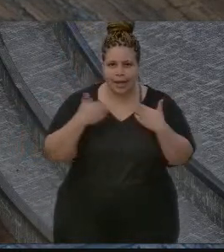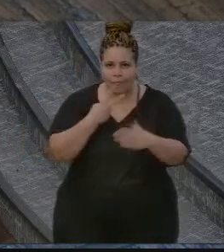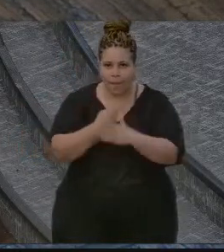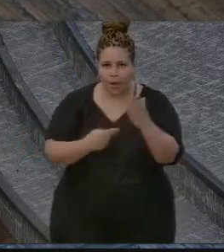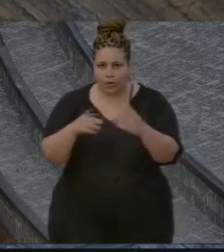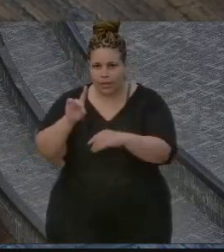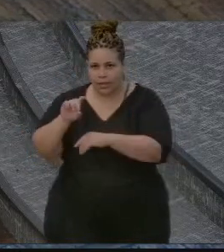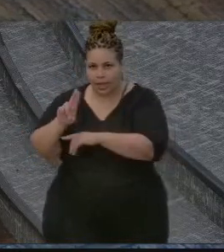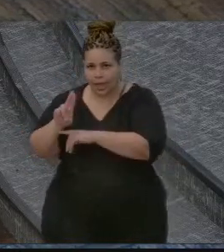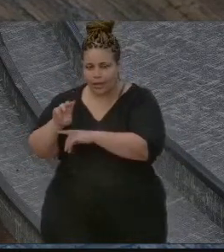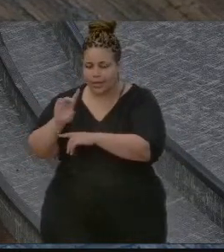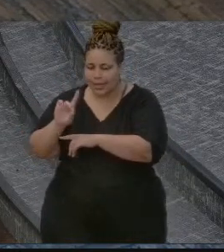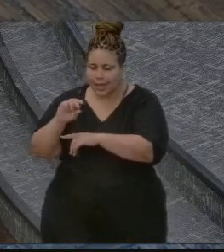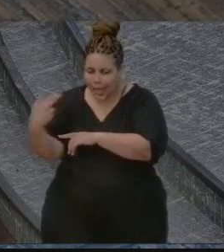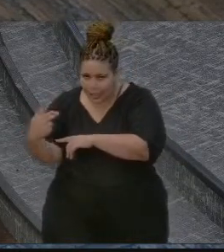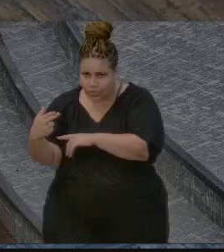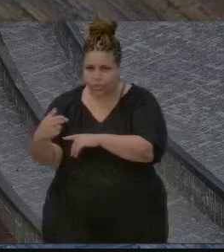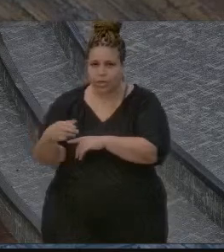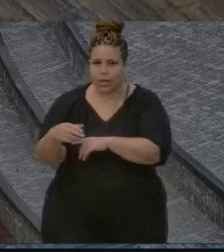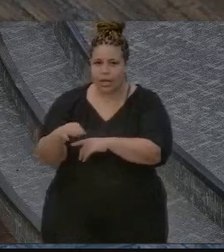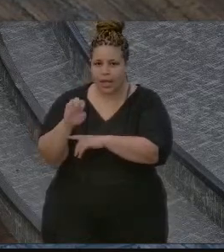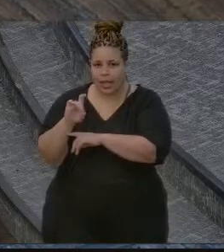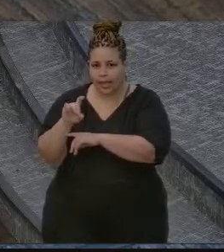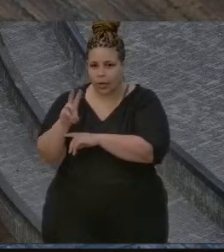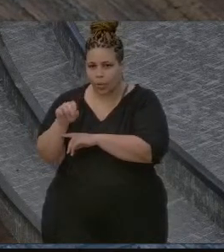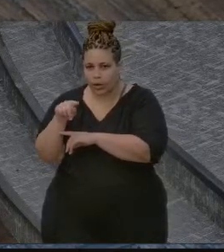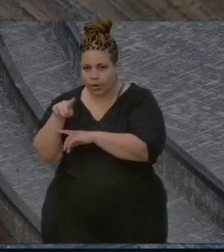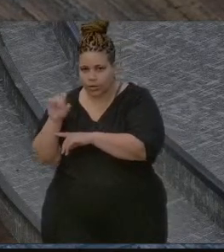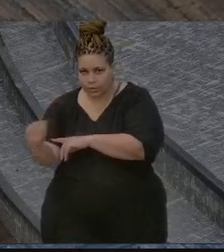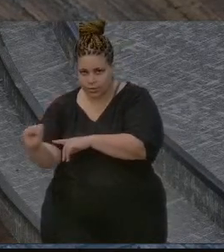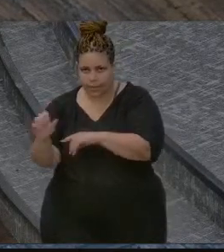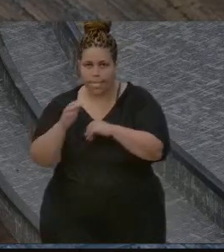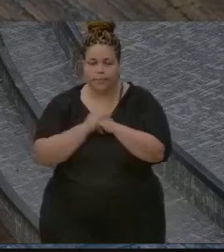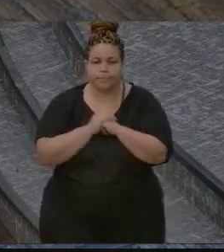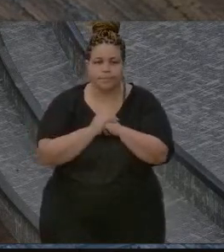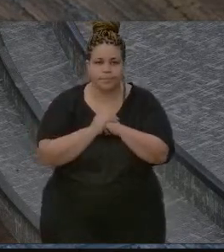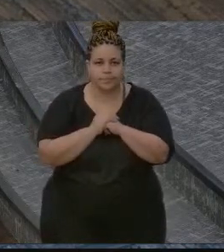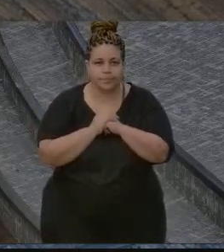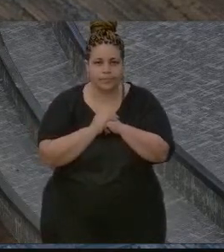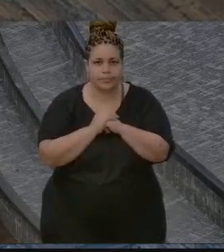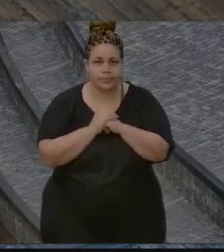open and fully populated. So are we at capacity?